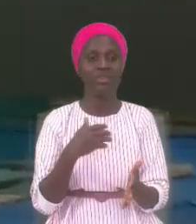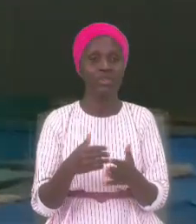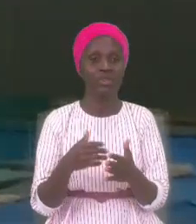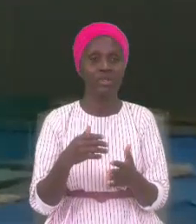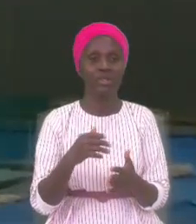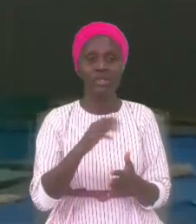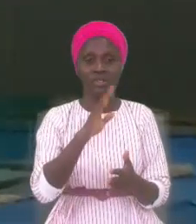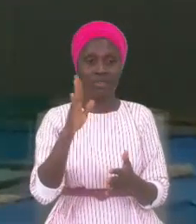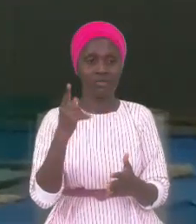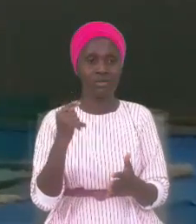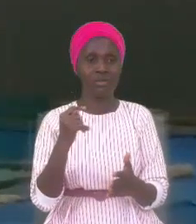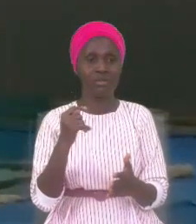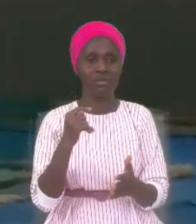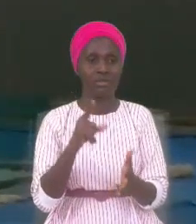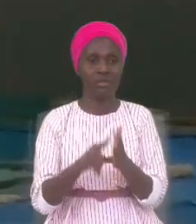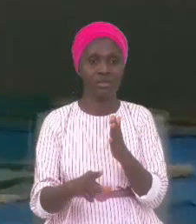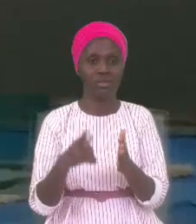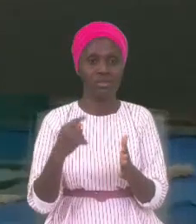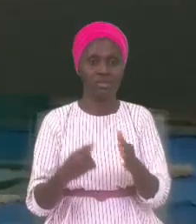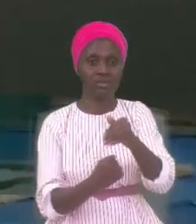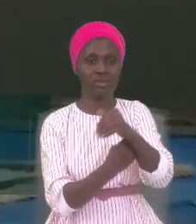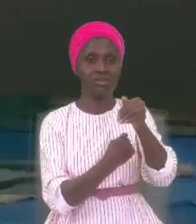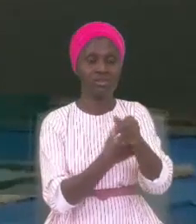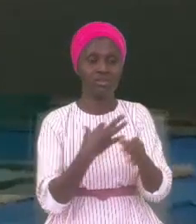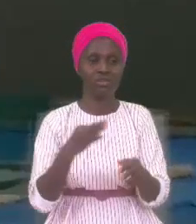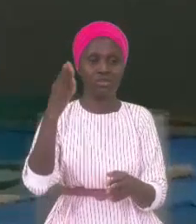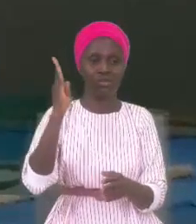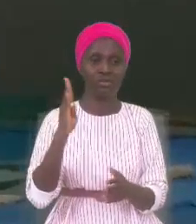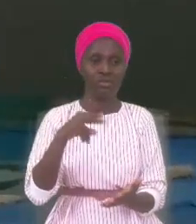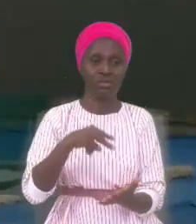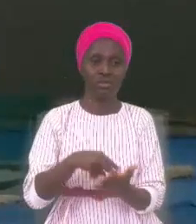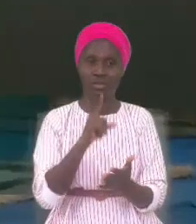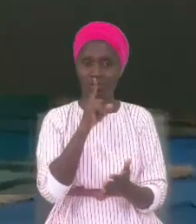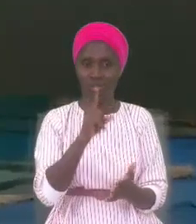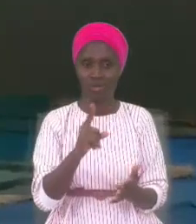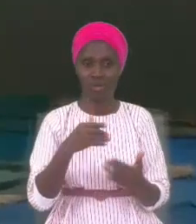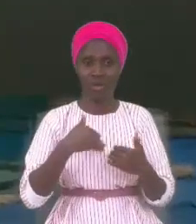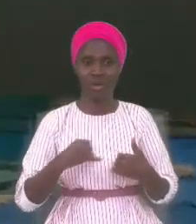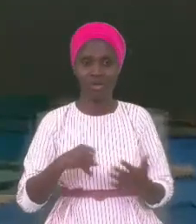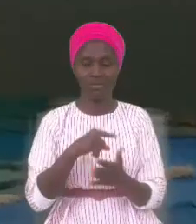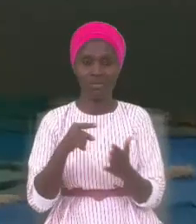this seal, the Lord knoweth them that are his.